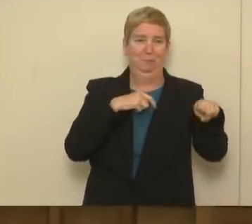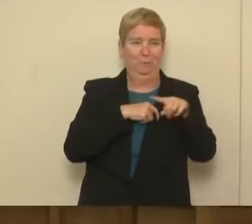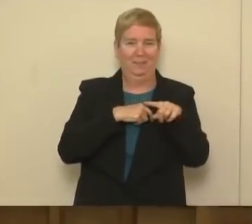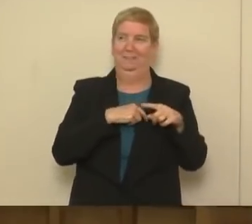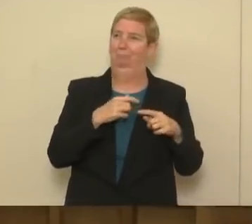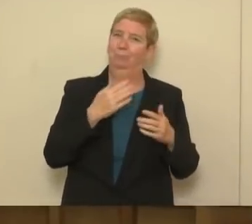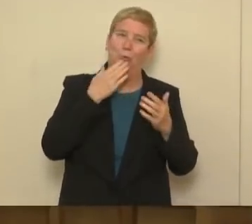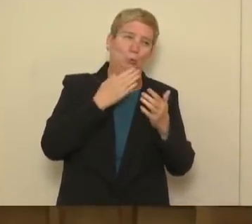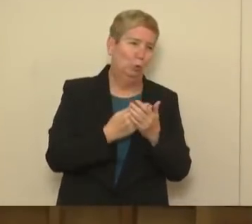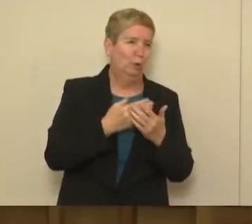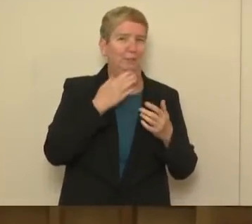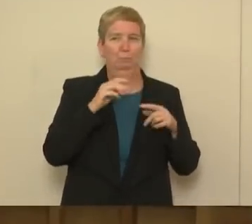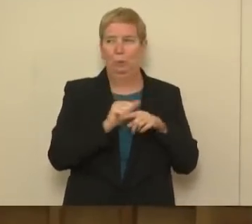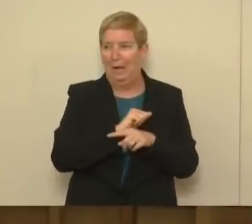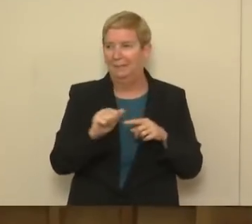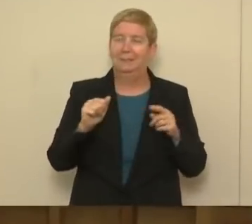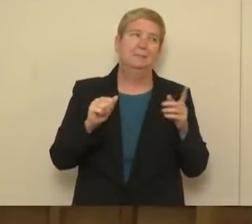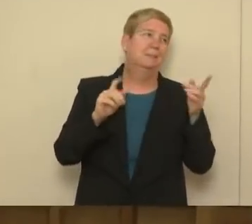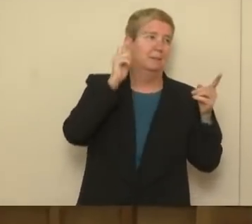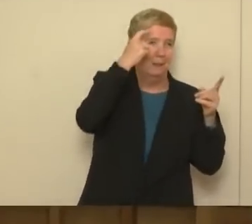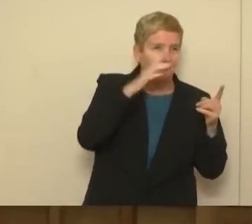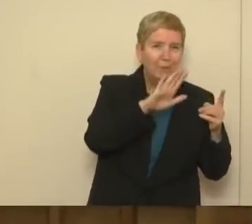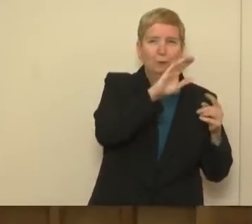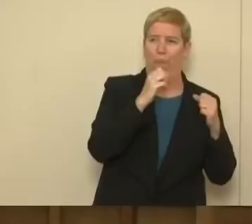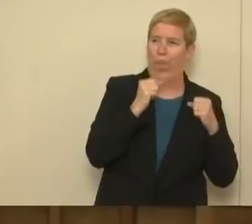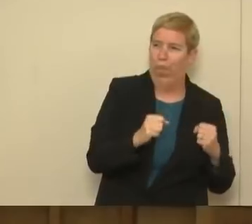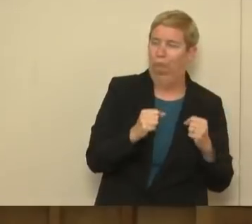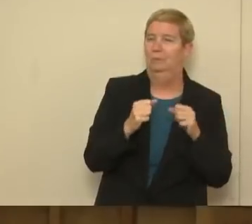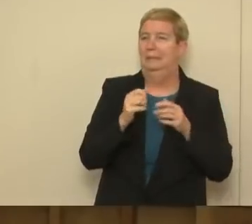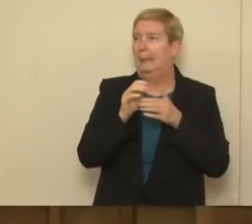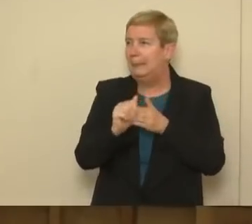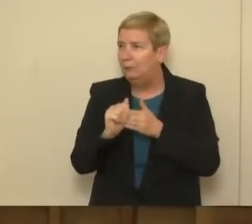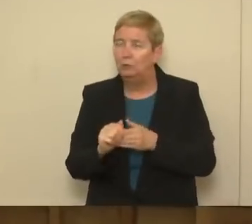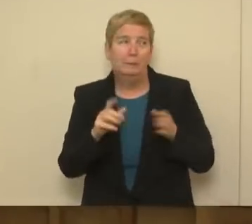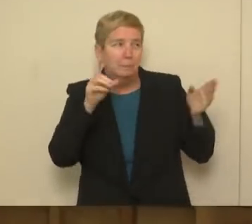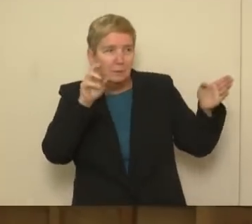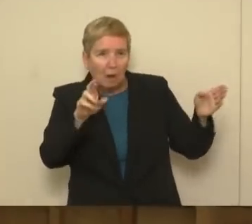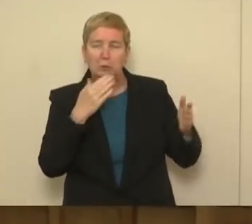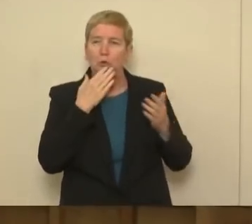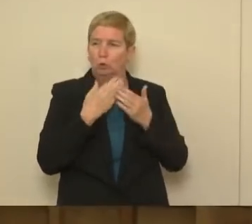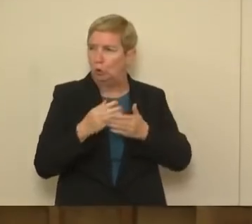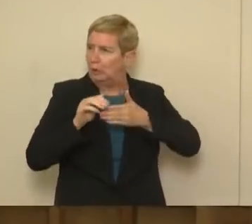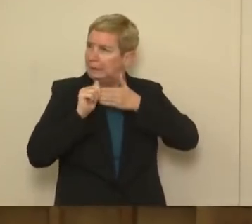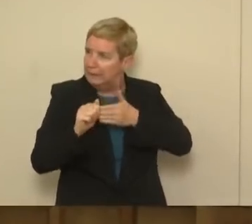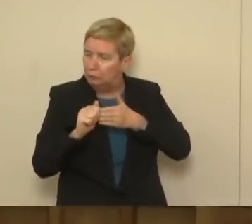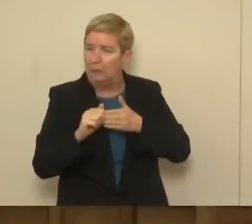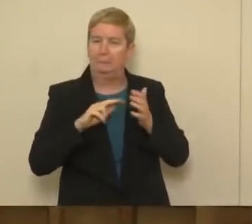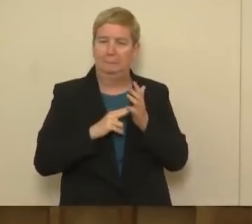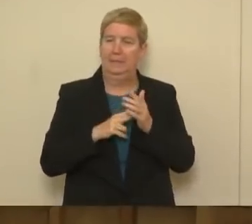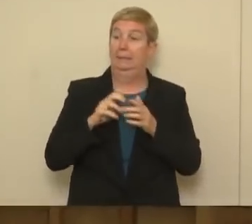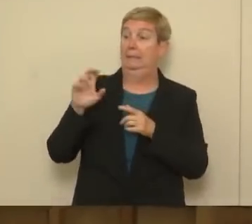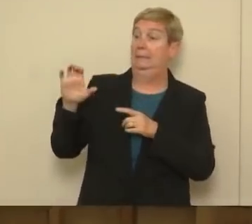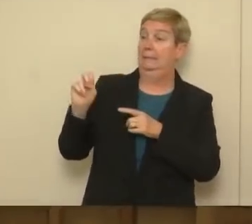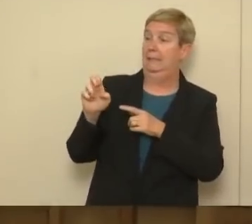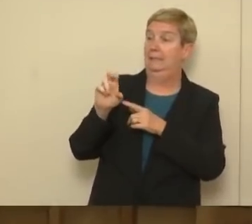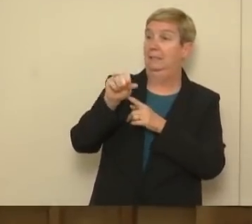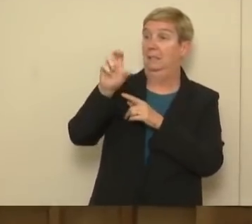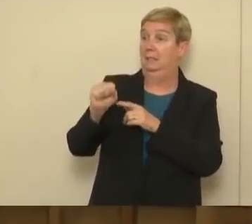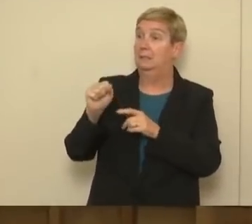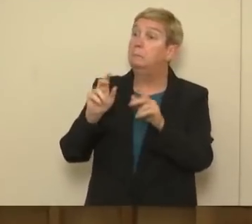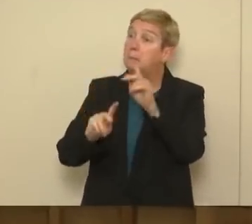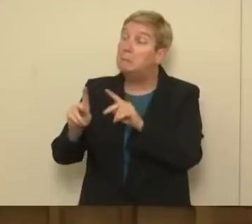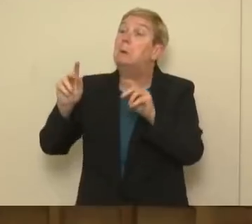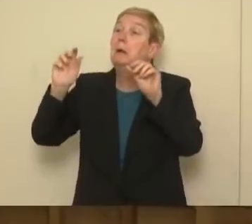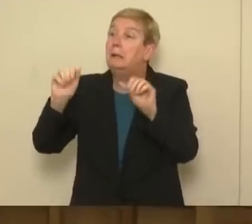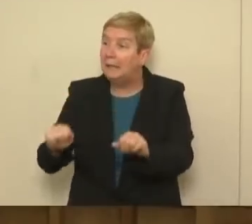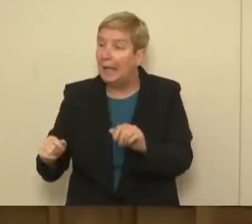good practices, of Dr. Scrace, and all of the good folks in New Mexico who are taking care of us from a health perspective, that the census workers will come to your